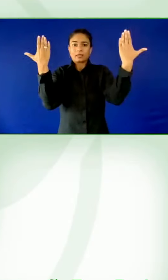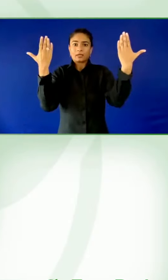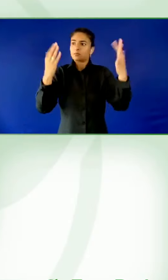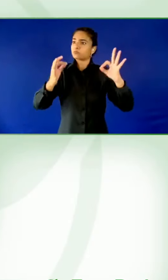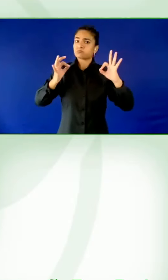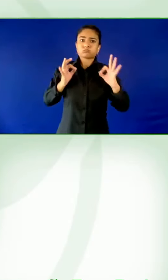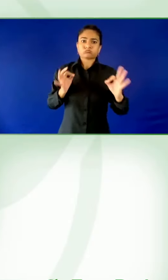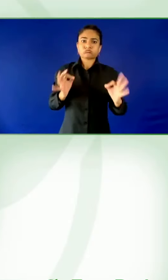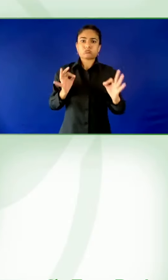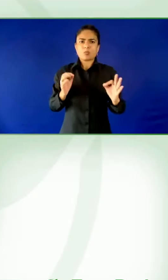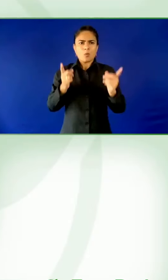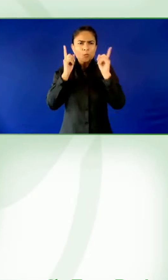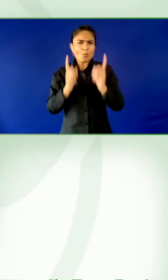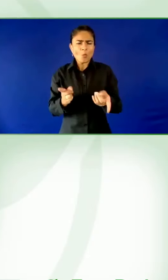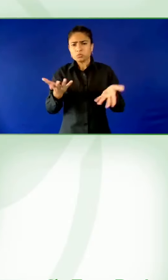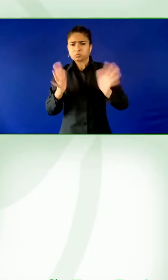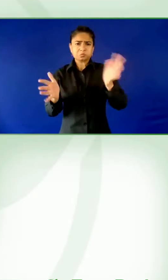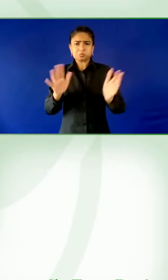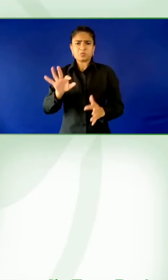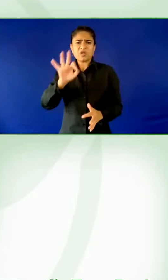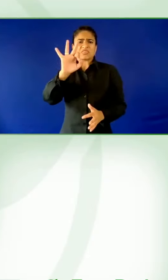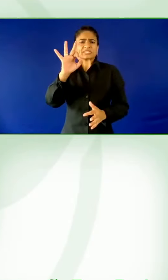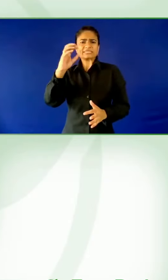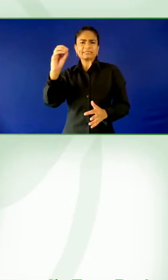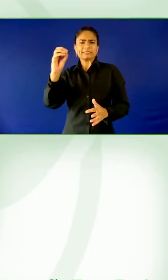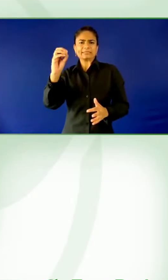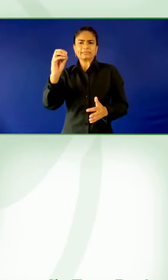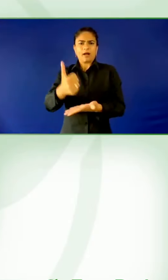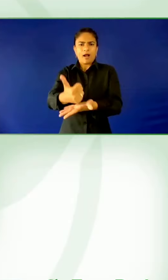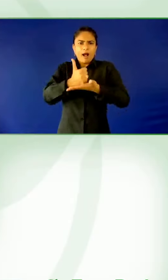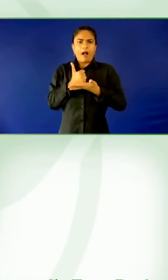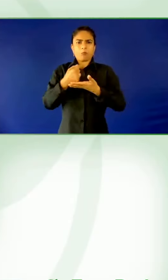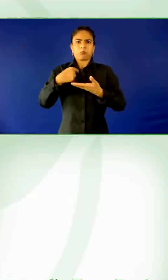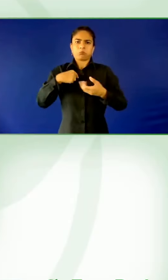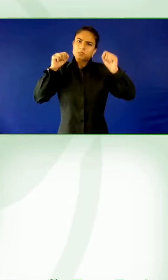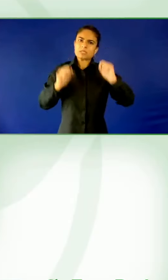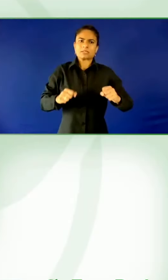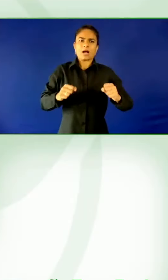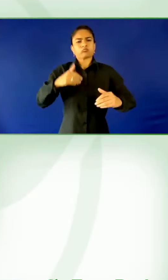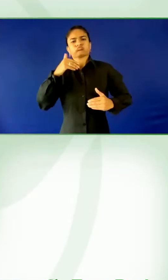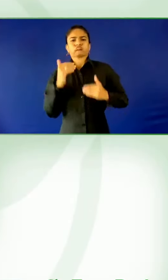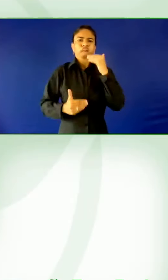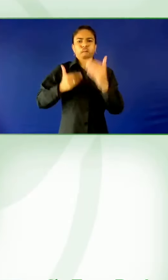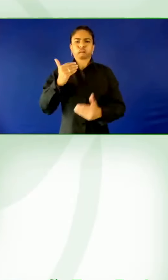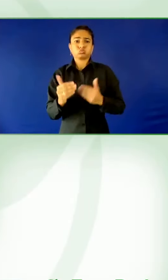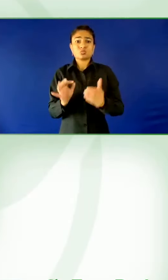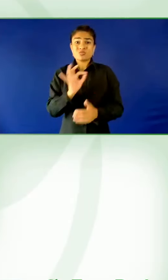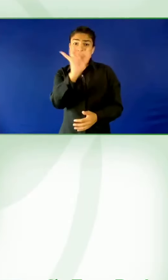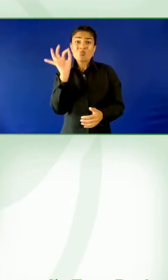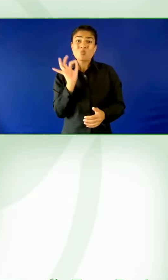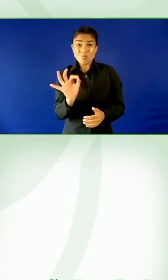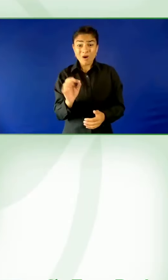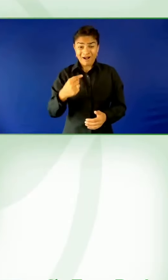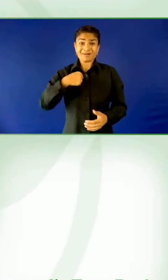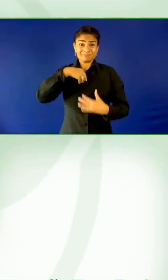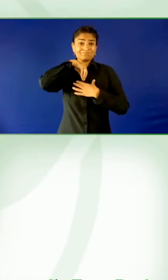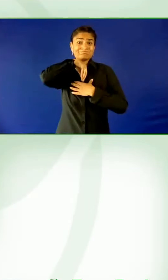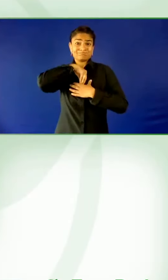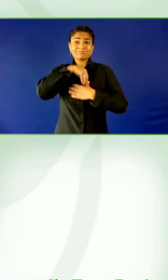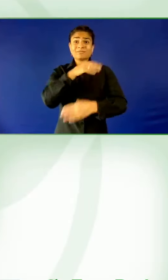with. And second layer, I would like to come to our